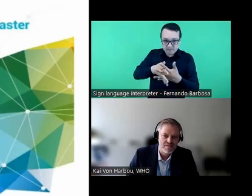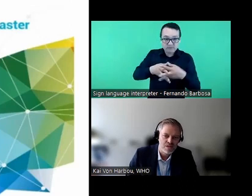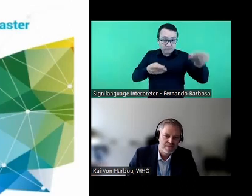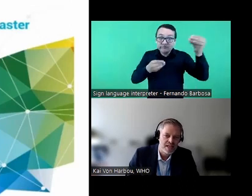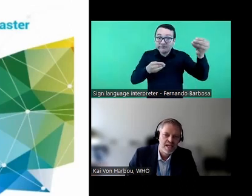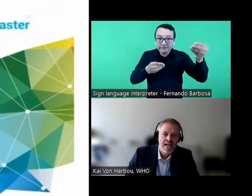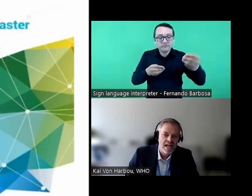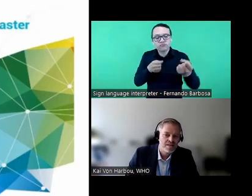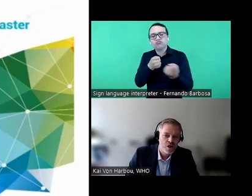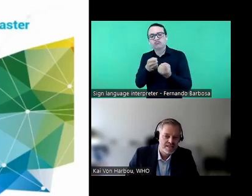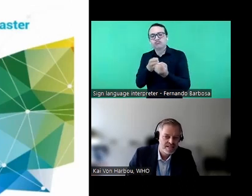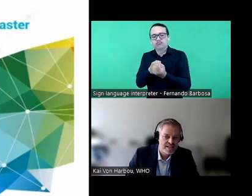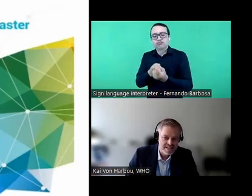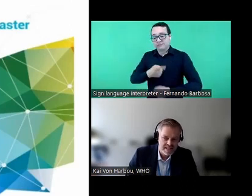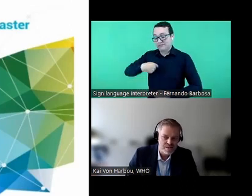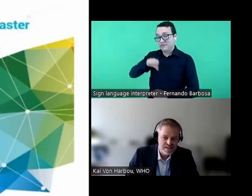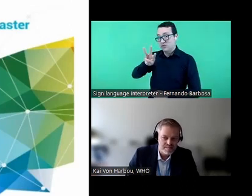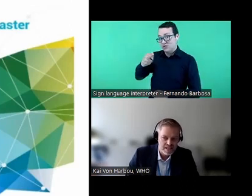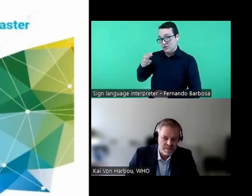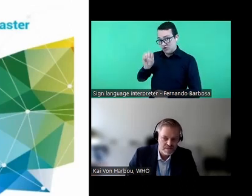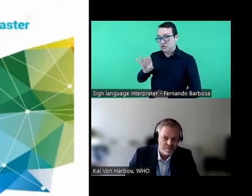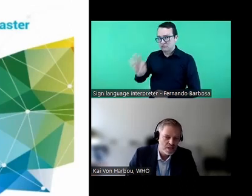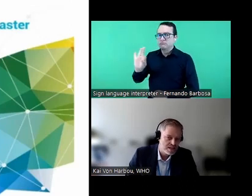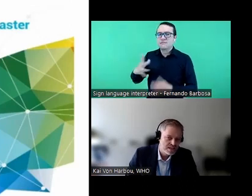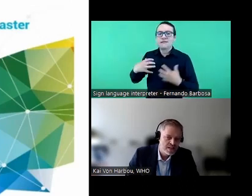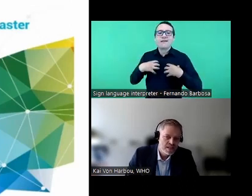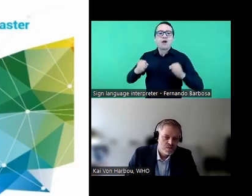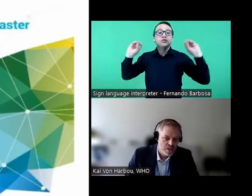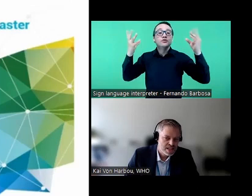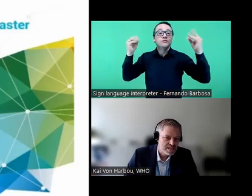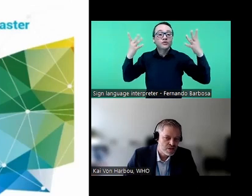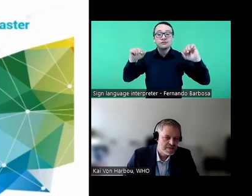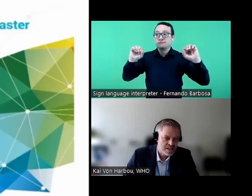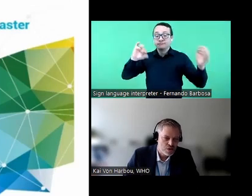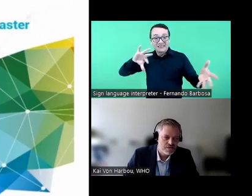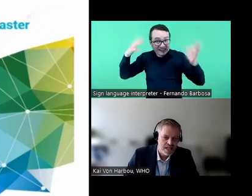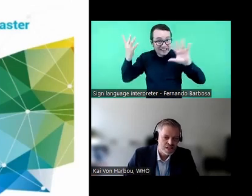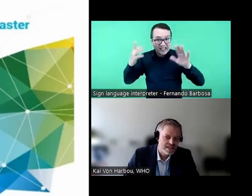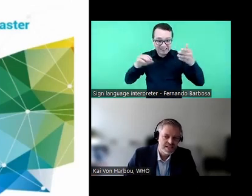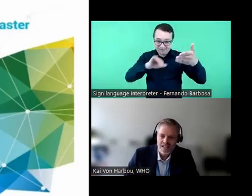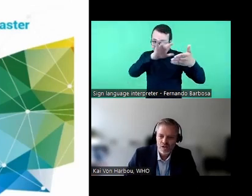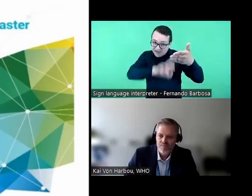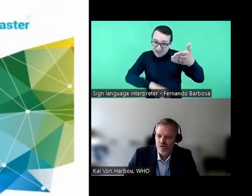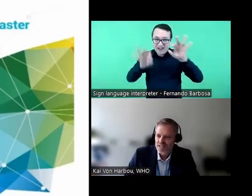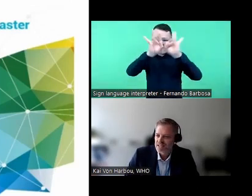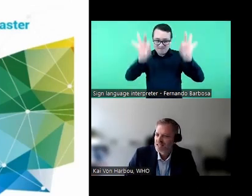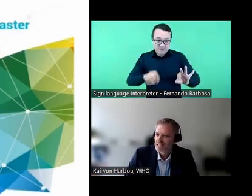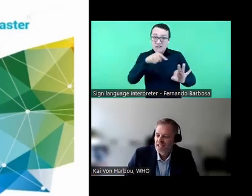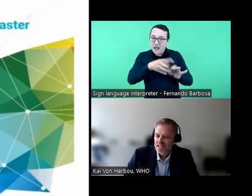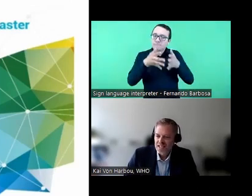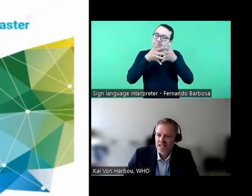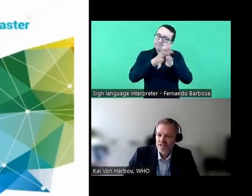has developed the Health Emergency and Disaster Risk Management Framework, which describes the core functions and